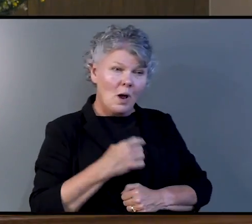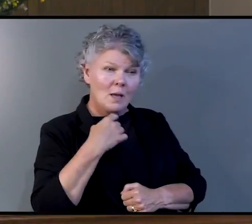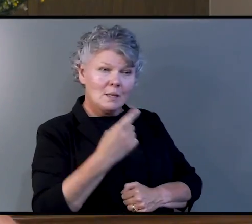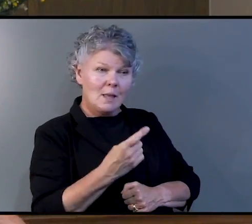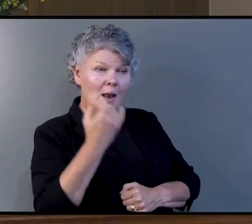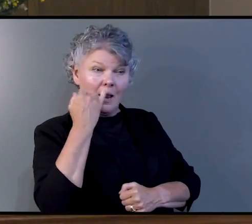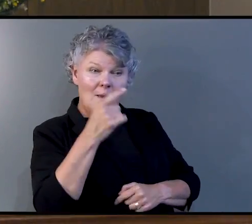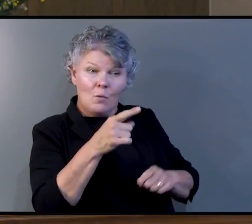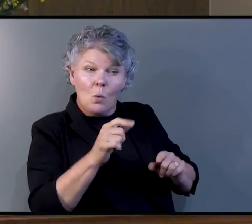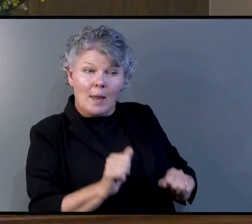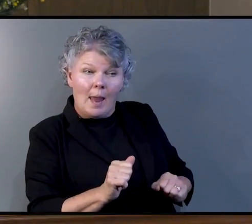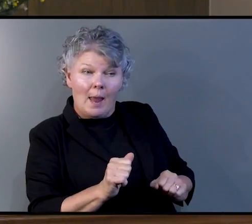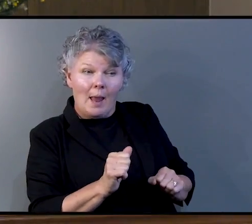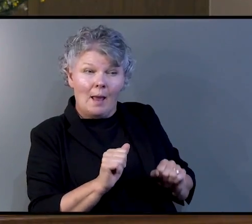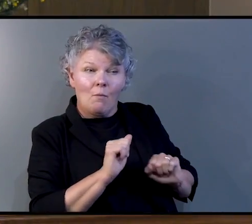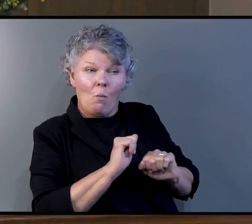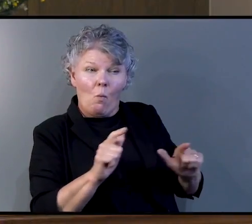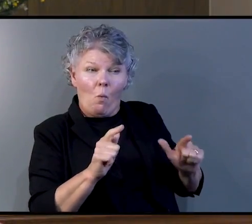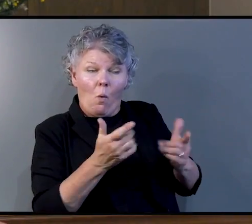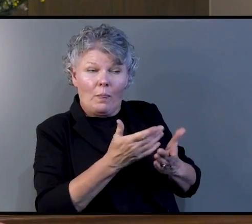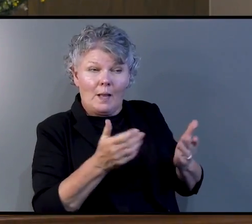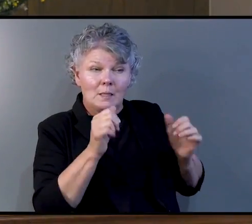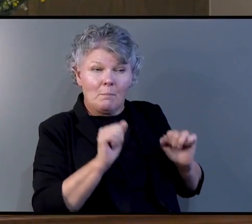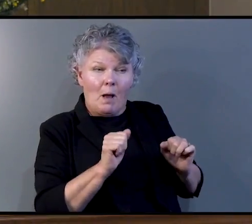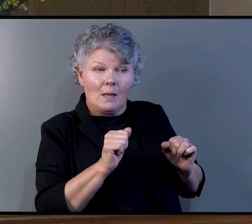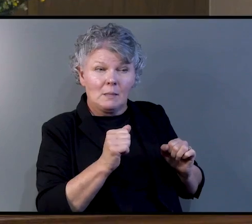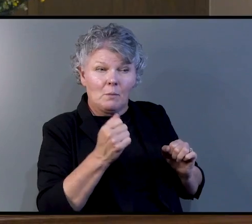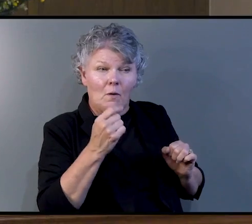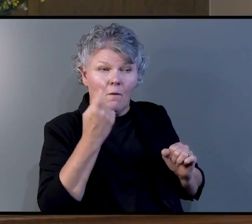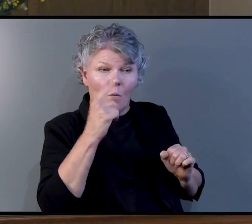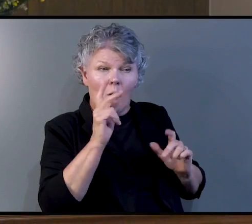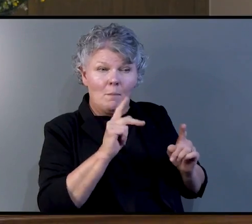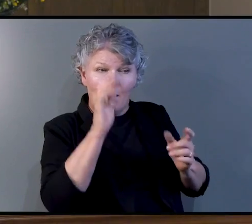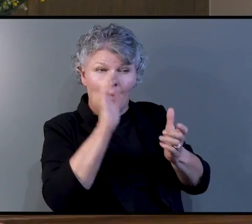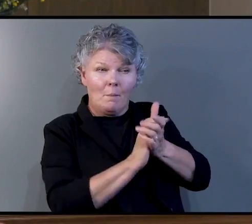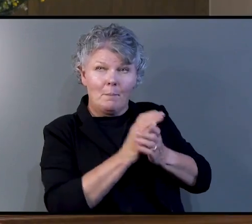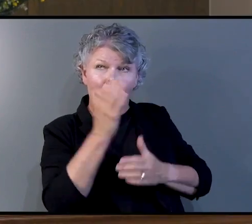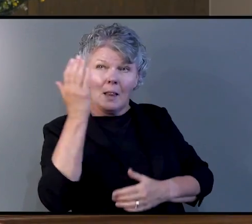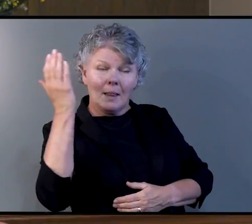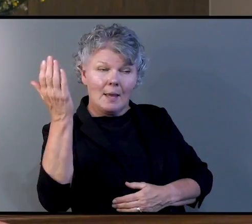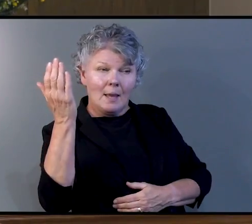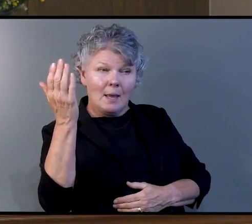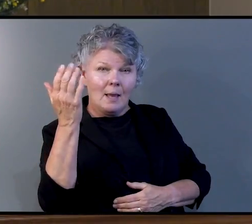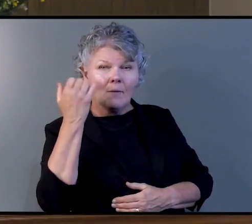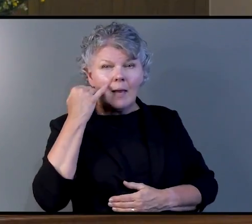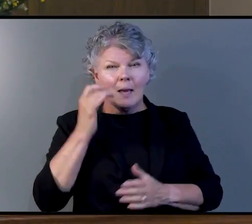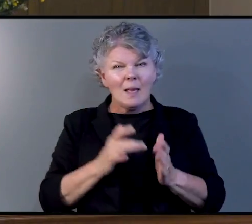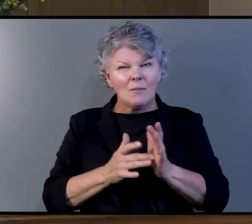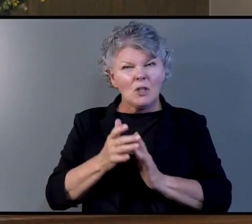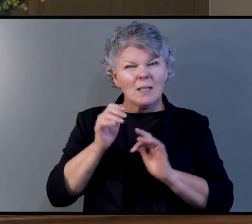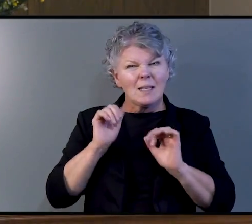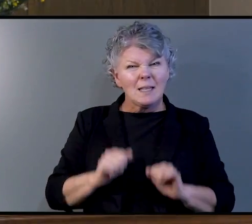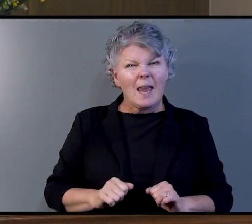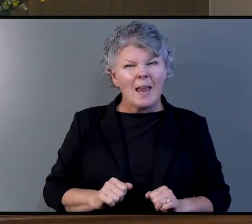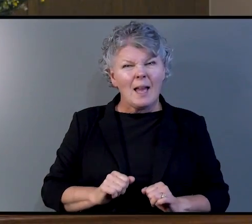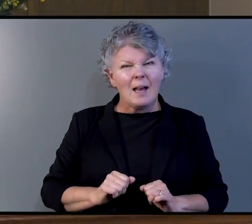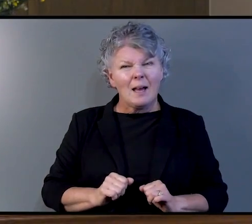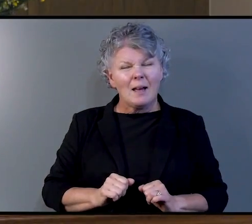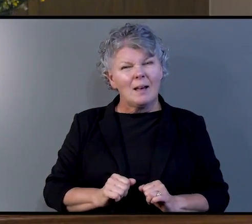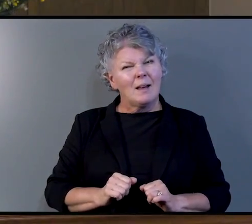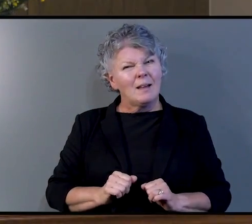replies, "If you can, all things are possible for one who believes." If Jesus can, I'm almost offended for Christ's